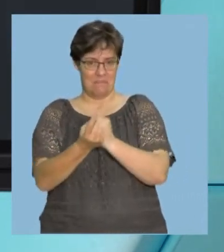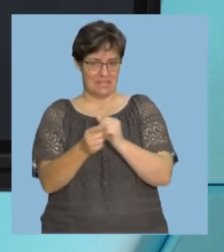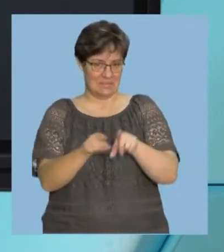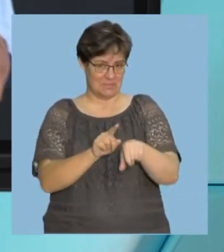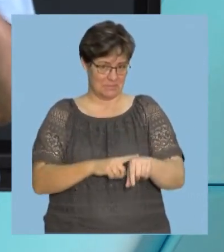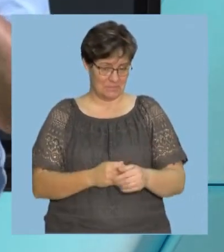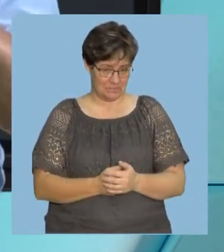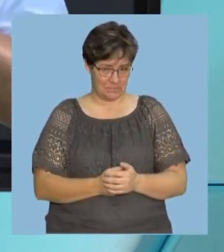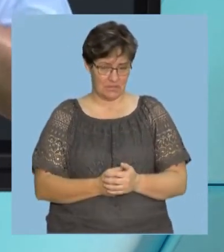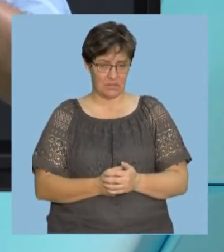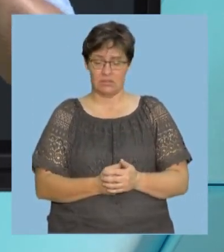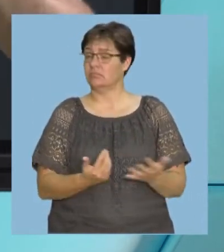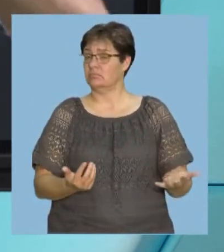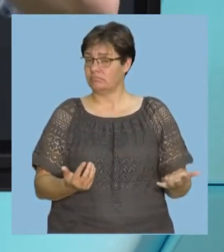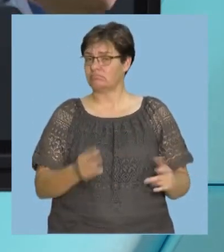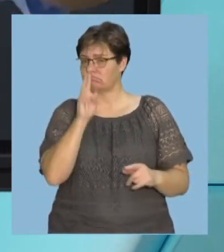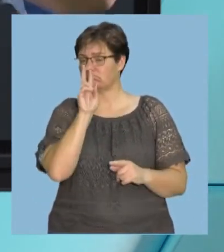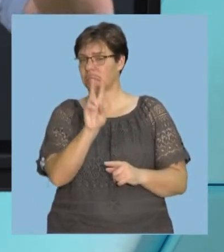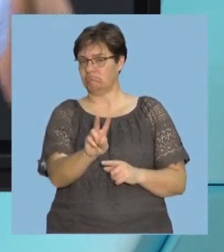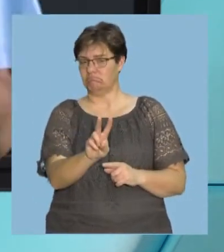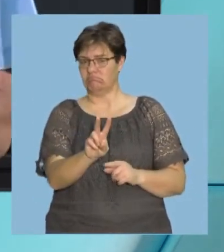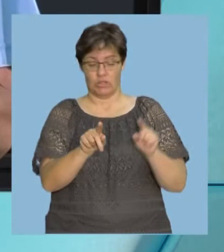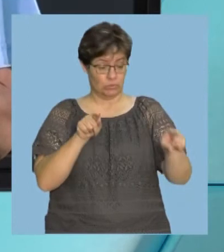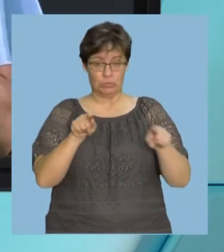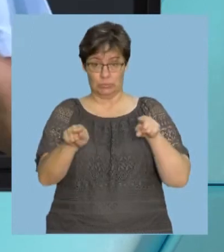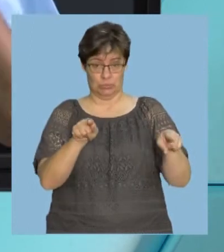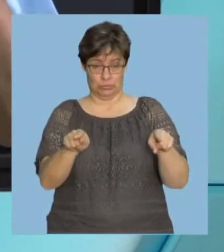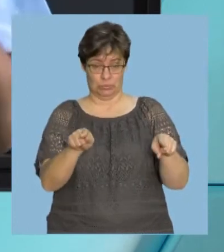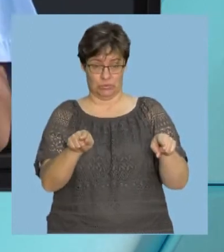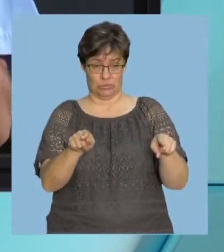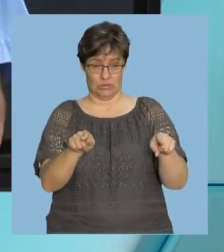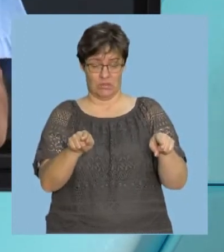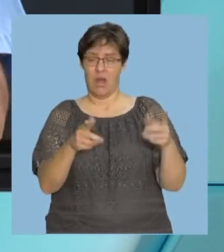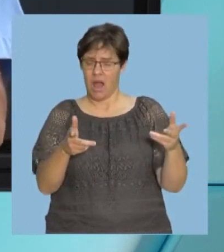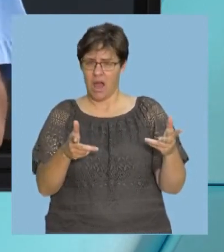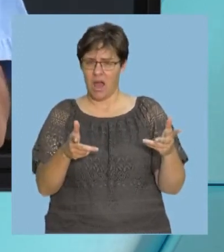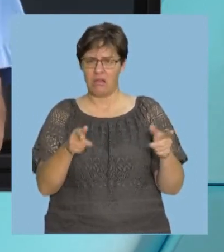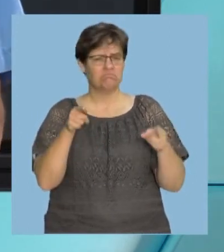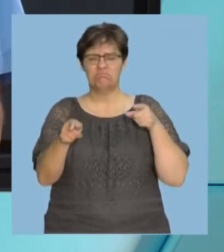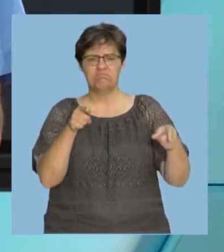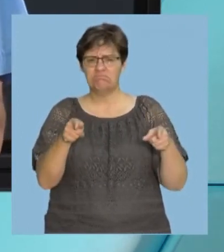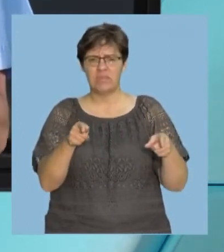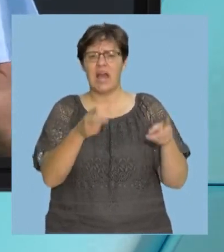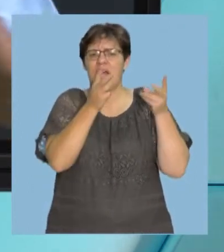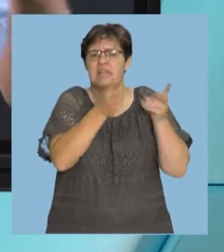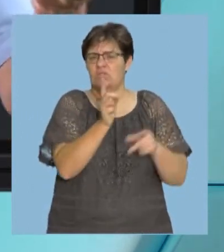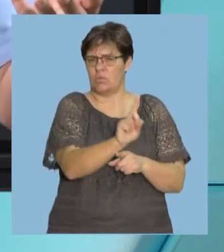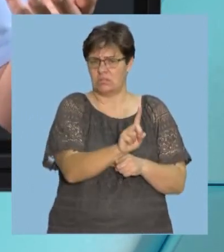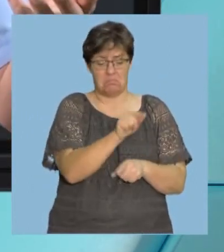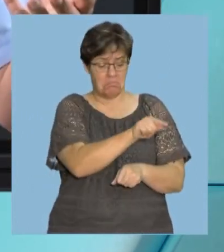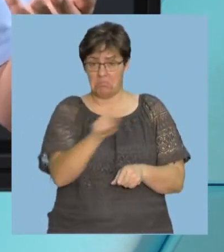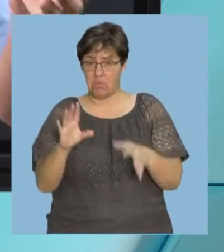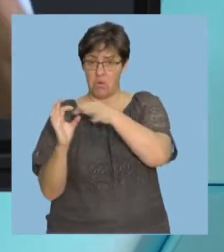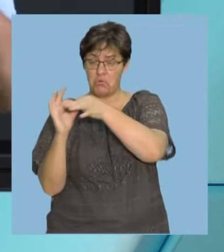get into the idea of the two events. And what are the nature of these two events? Are they